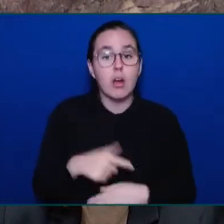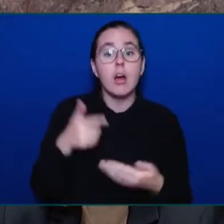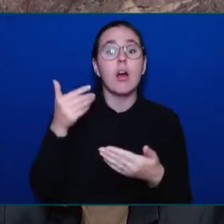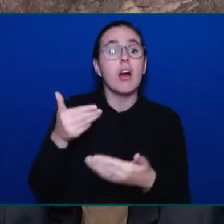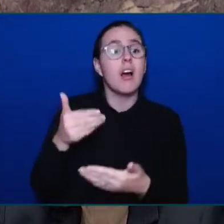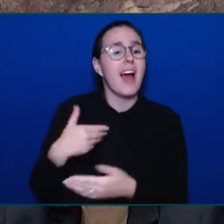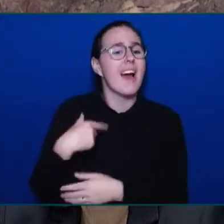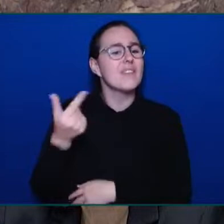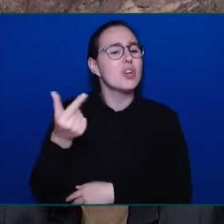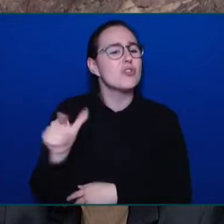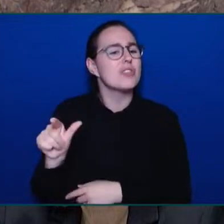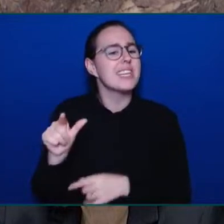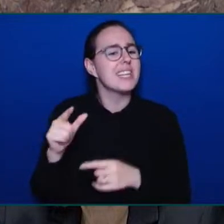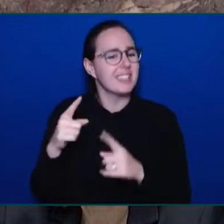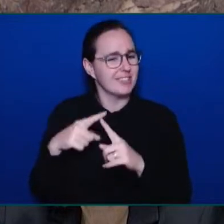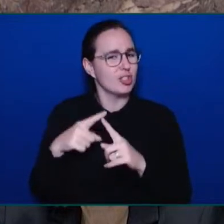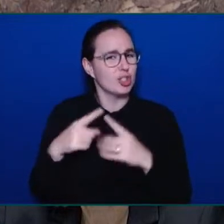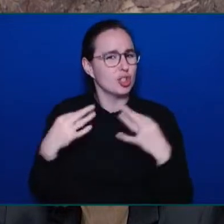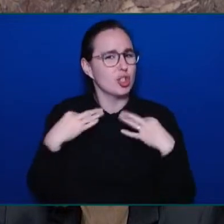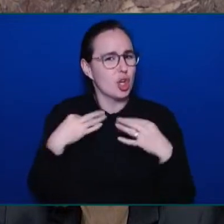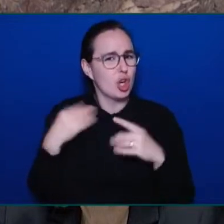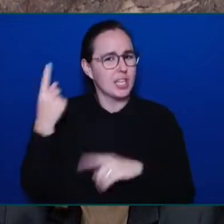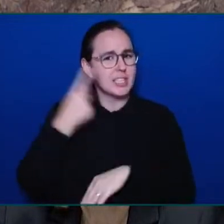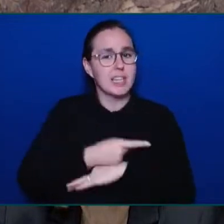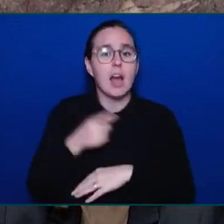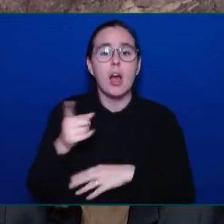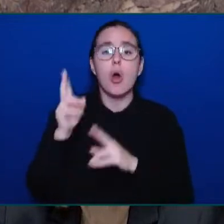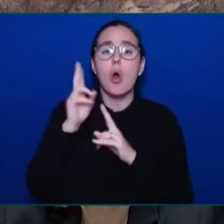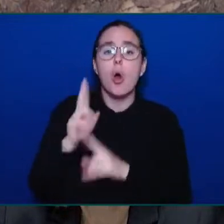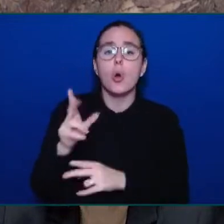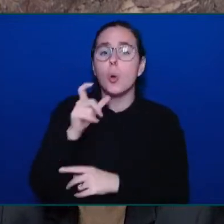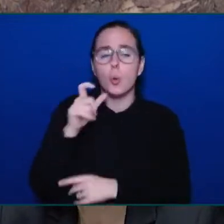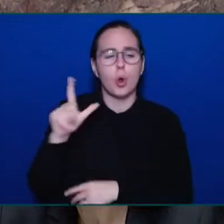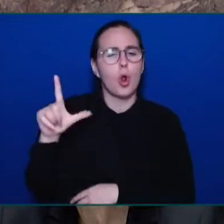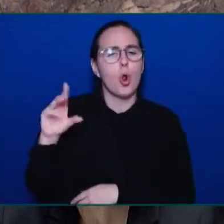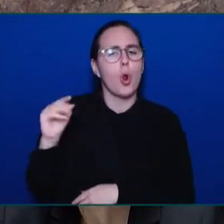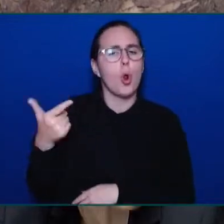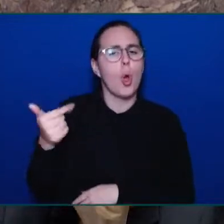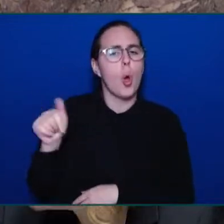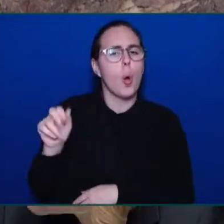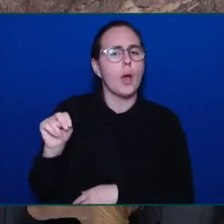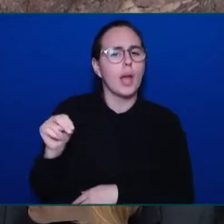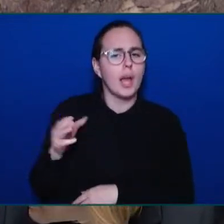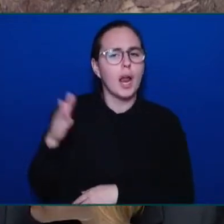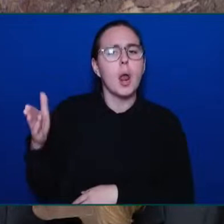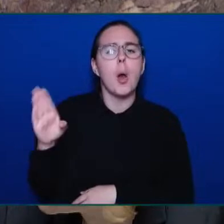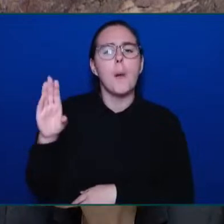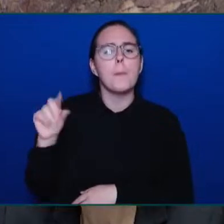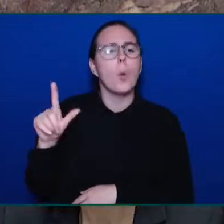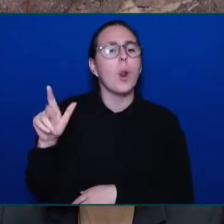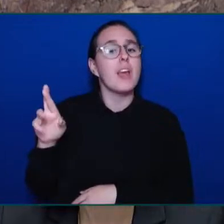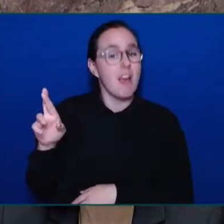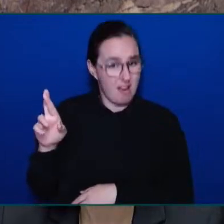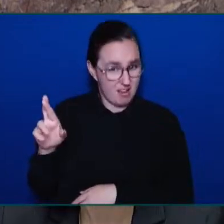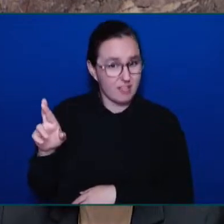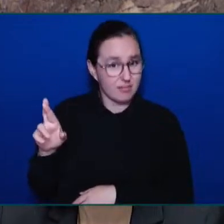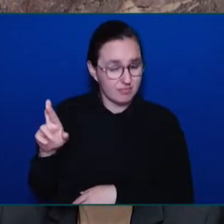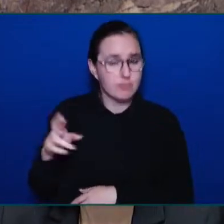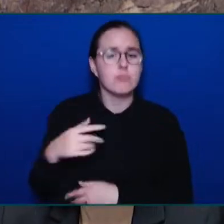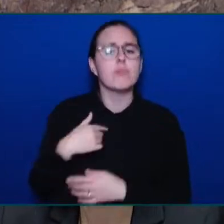Logan Boulet. I want to thank a member from Shuswap who has done such an exceptional job